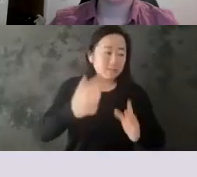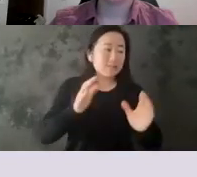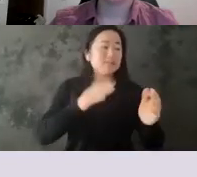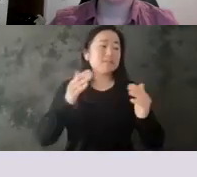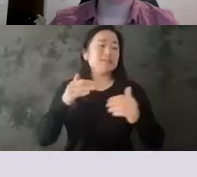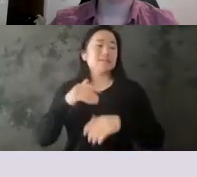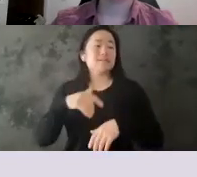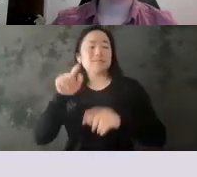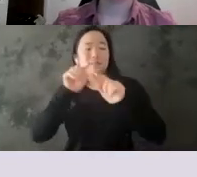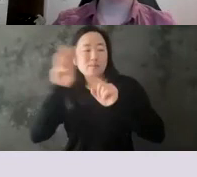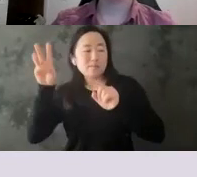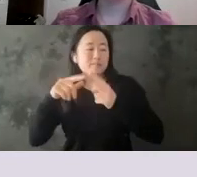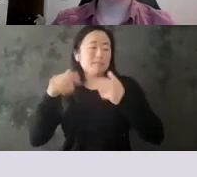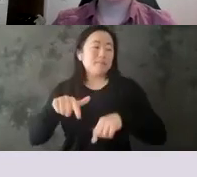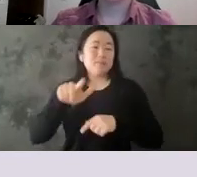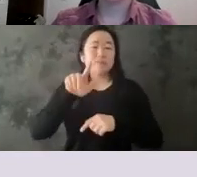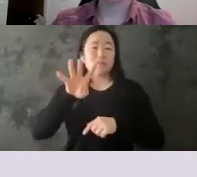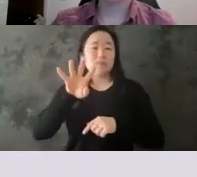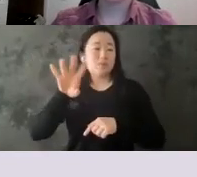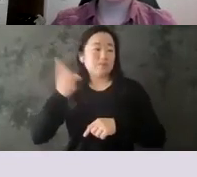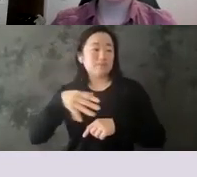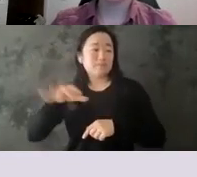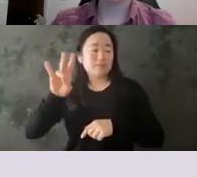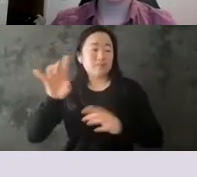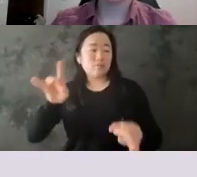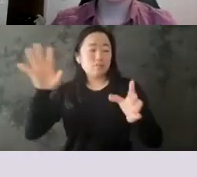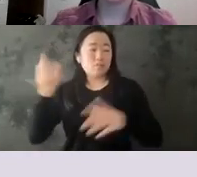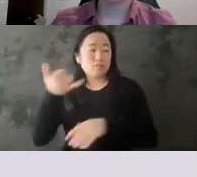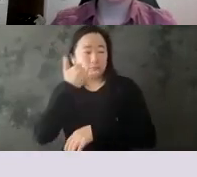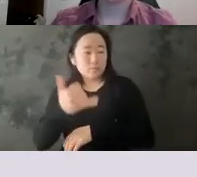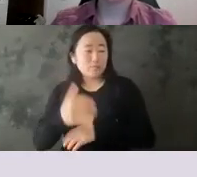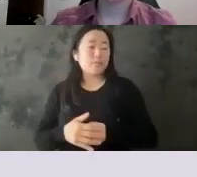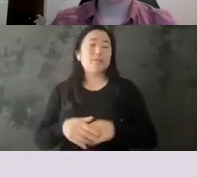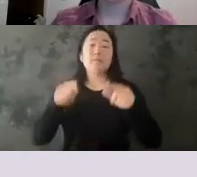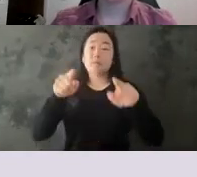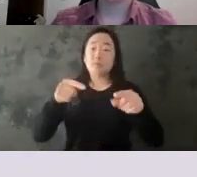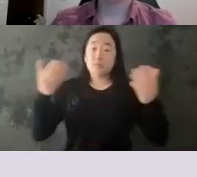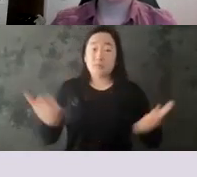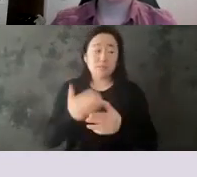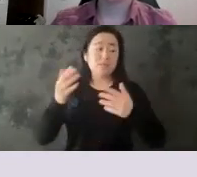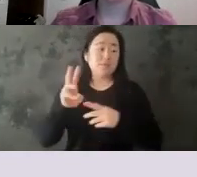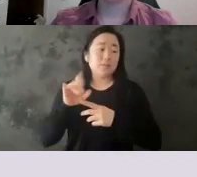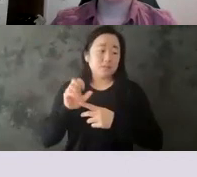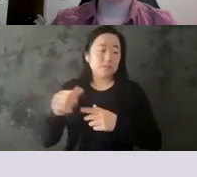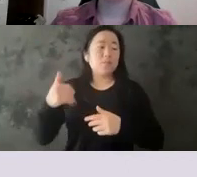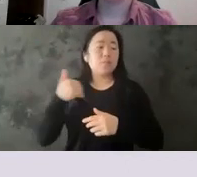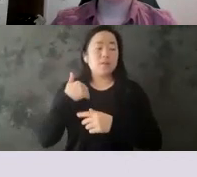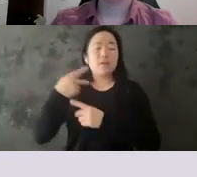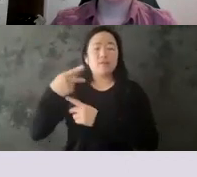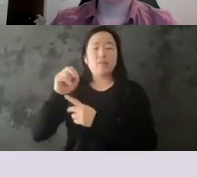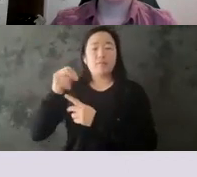24-hour chat. And if you are located in Minnesota, we do have something called pop-up advocacy at the